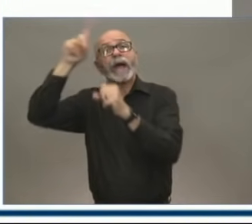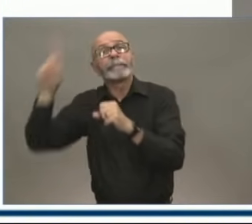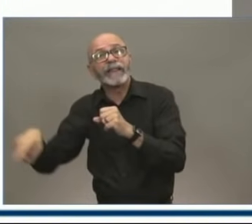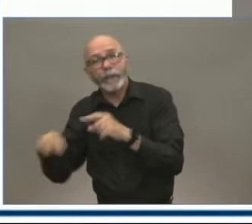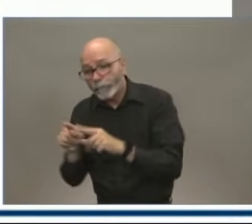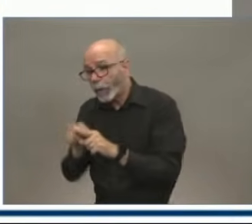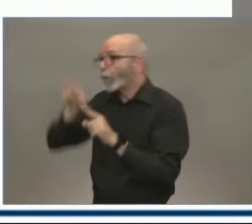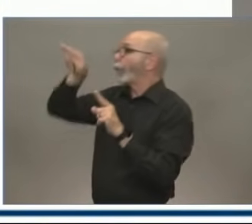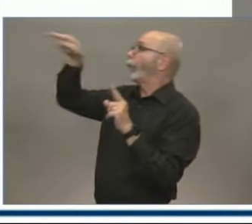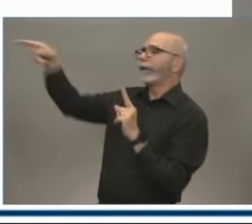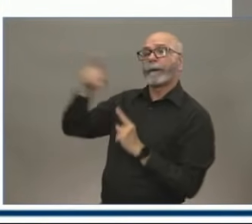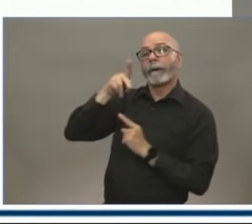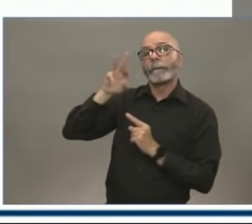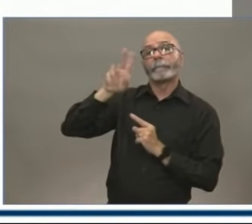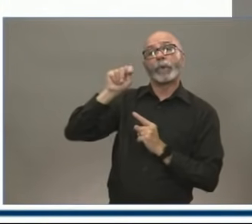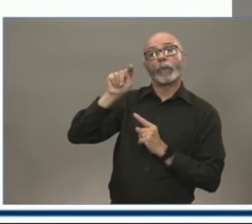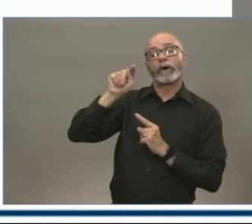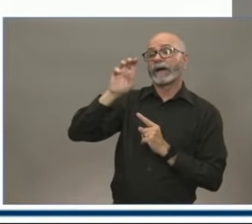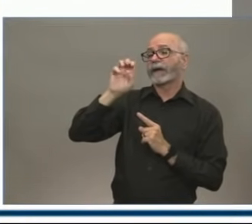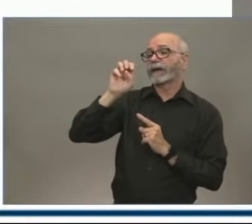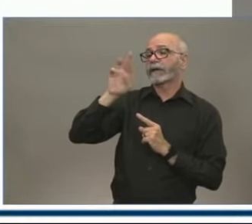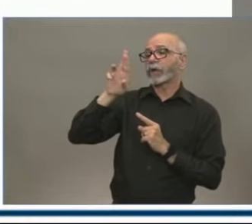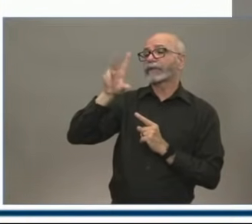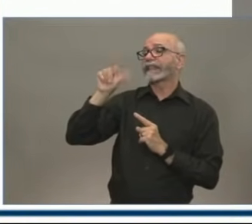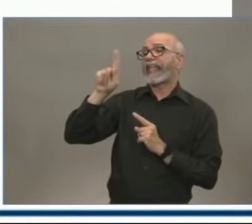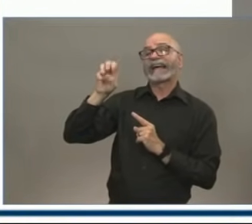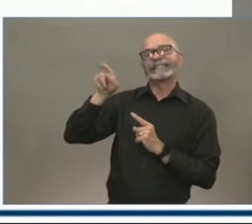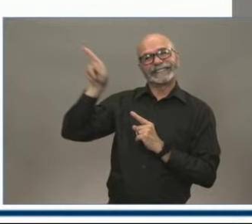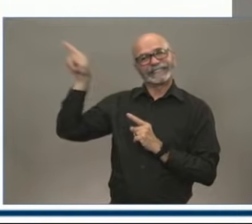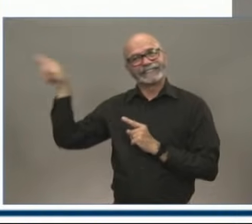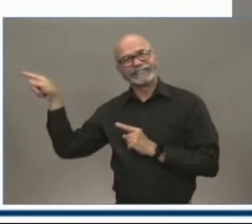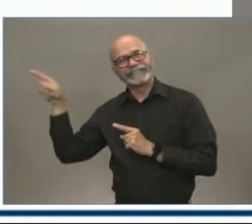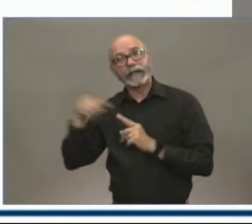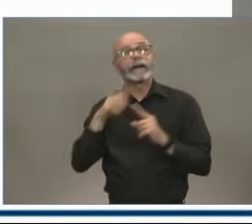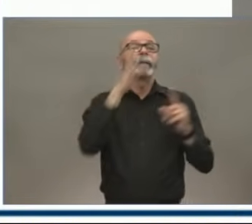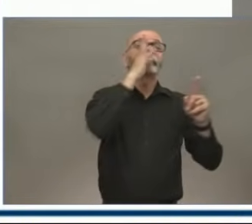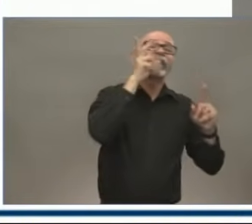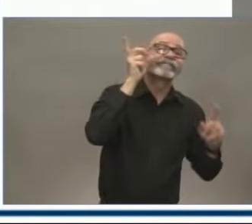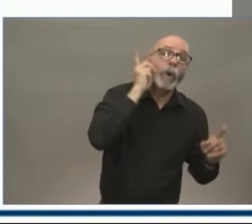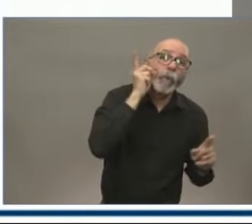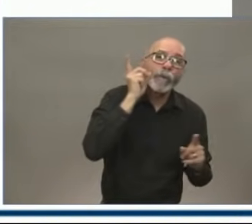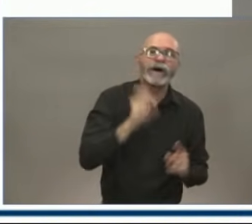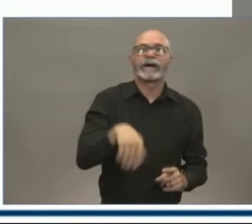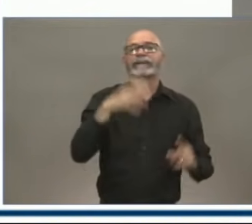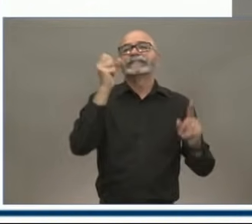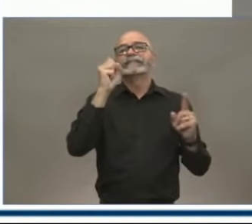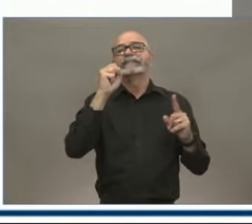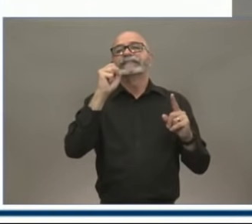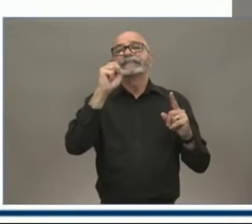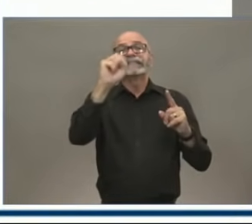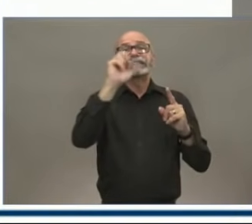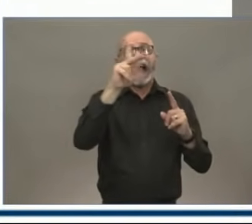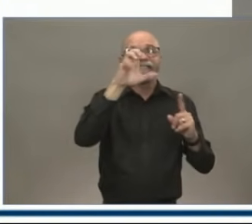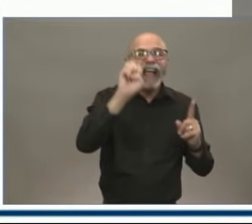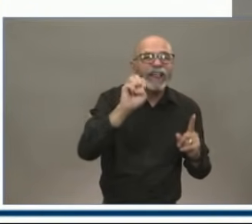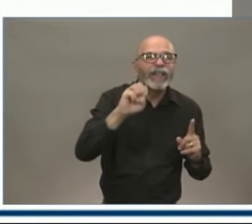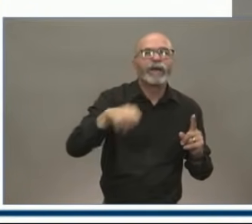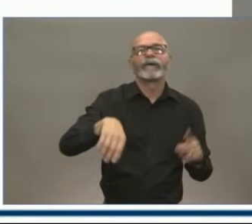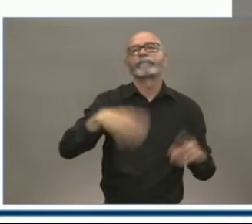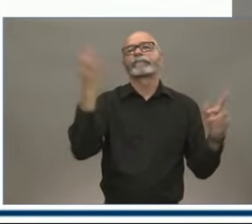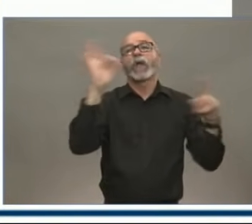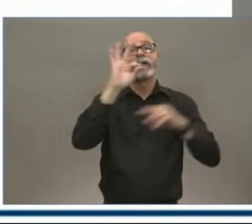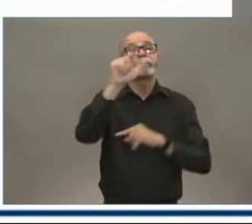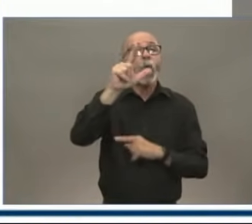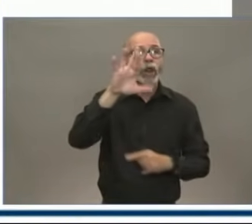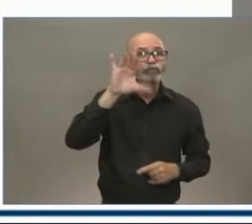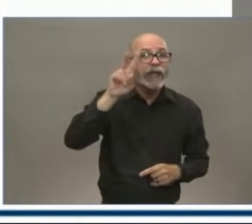Lake, and then up north to Bedford, Sackville, Fall River, as far up including Enfield and